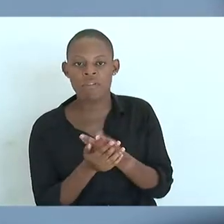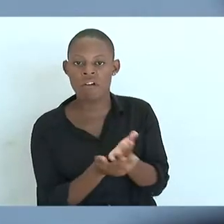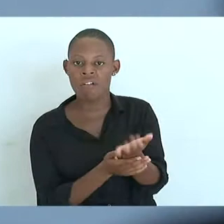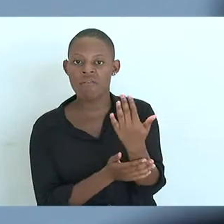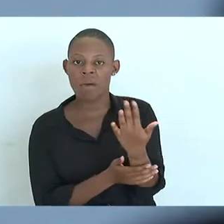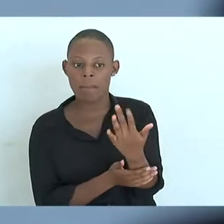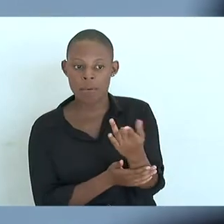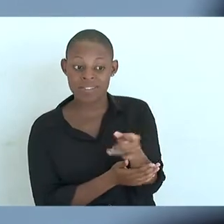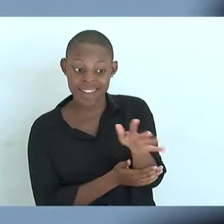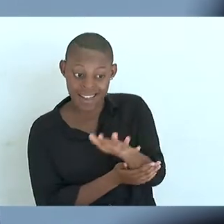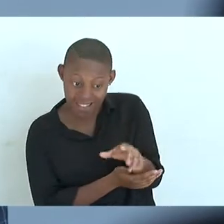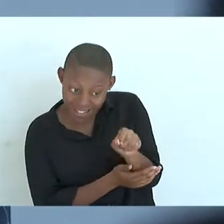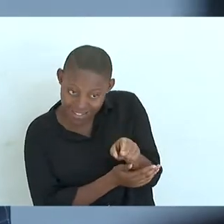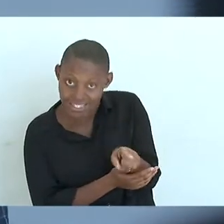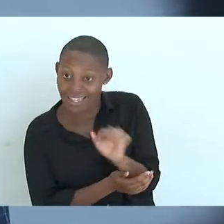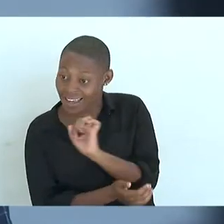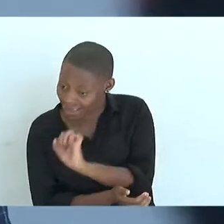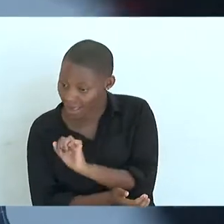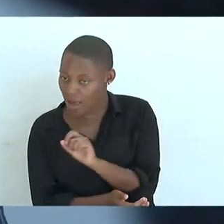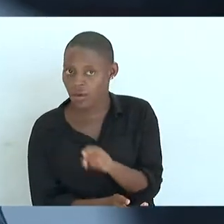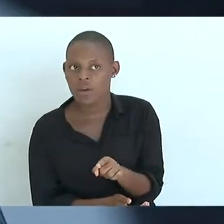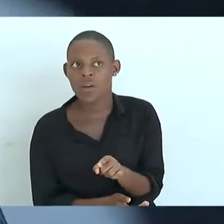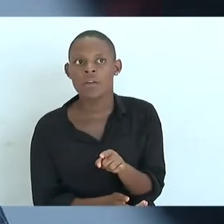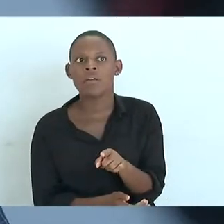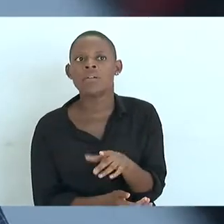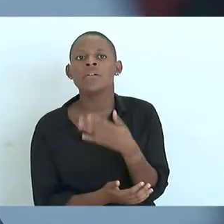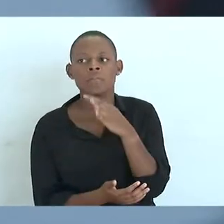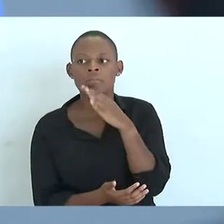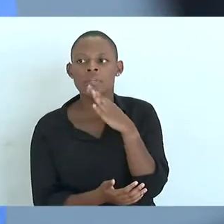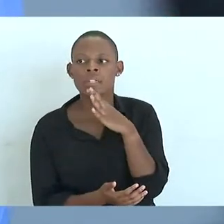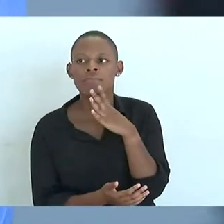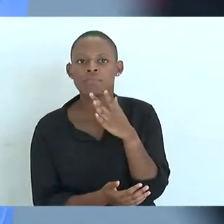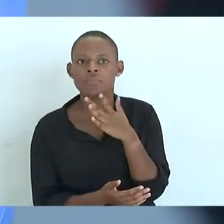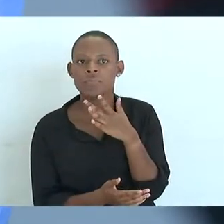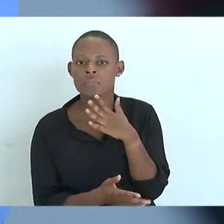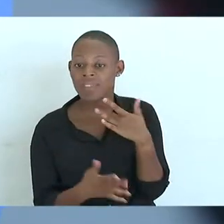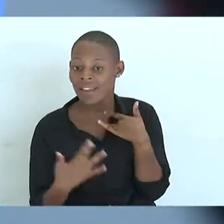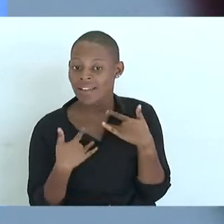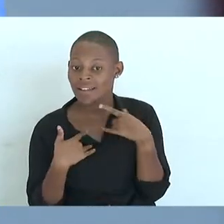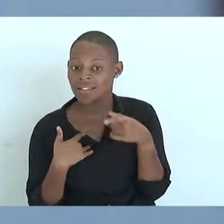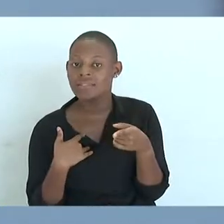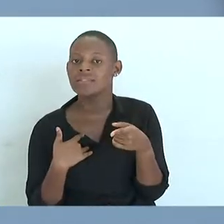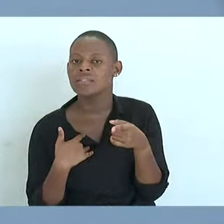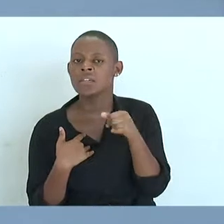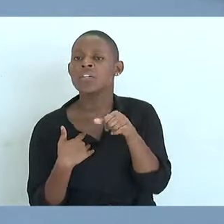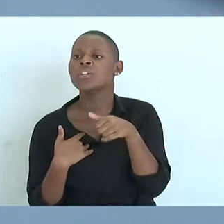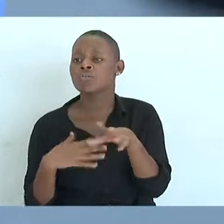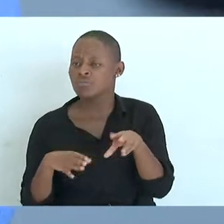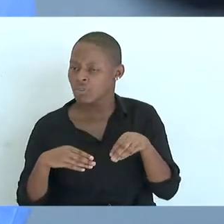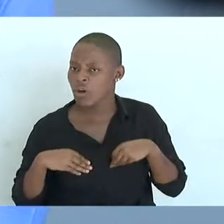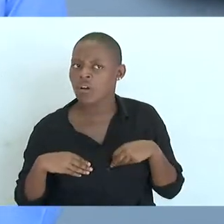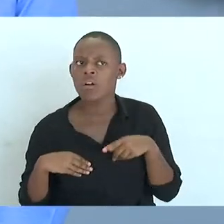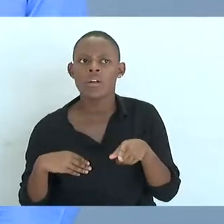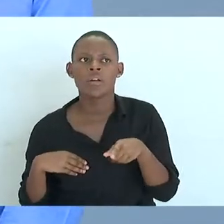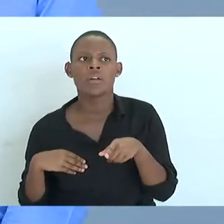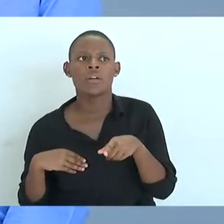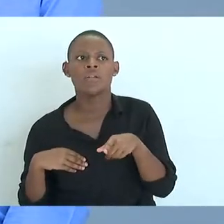criteria. Their claims will go true. But we need answers. I need